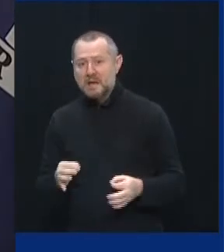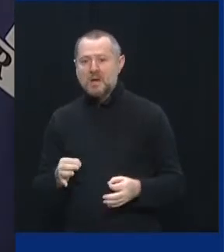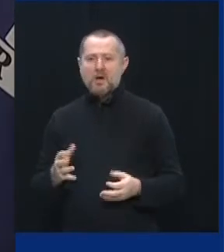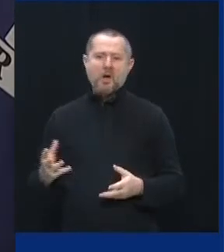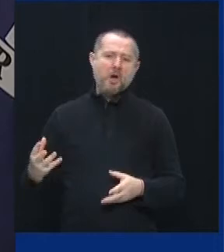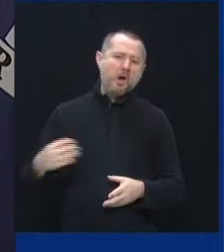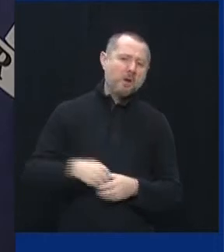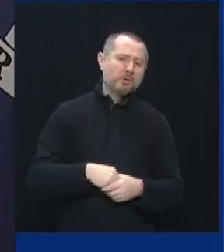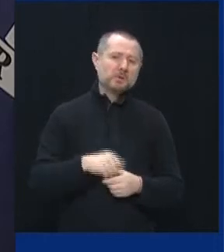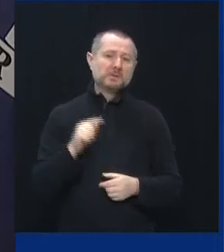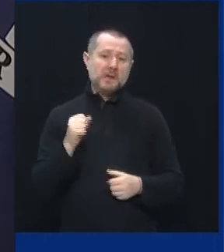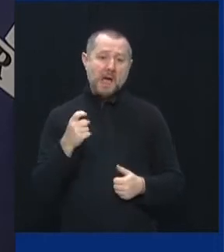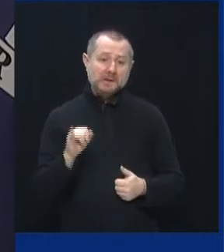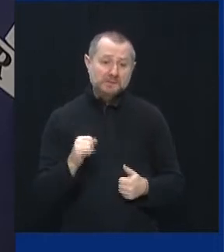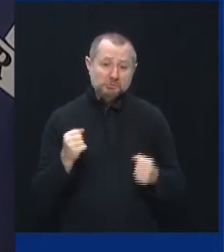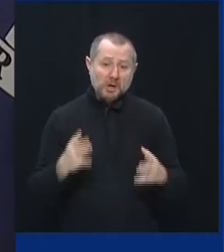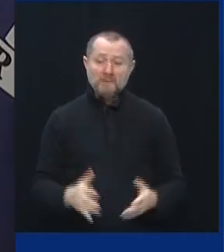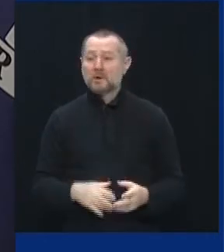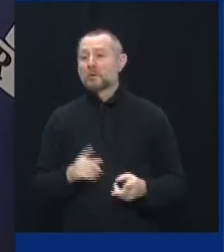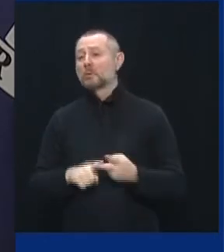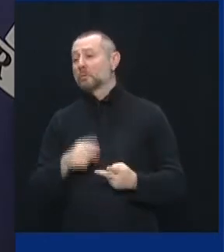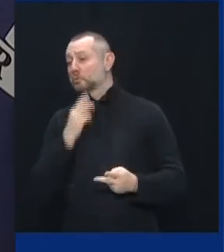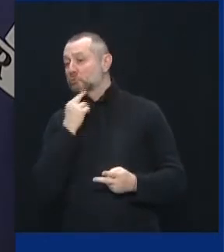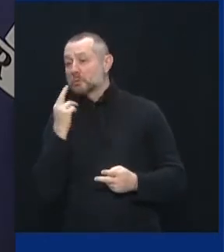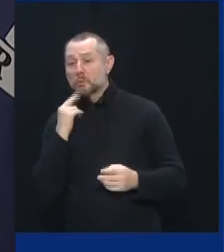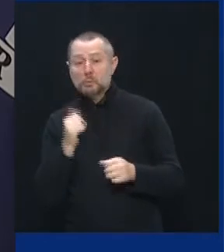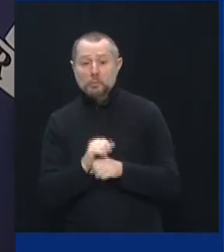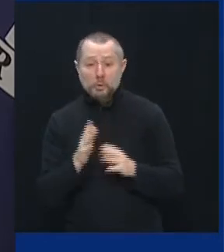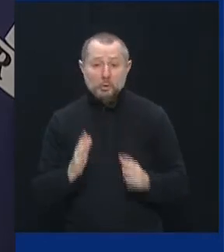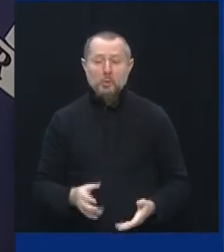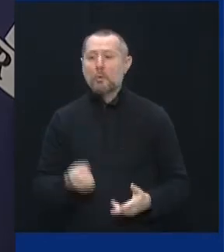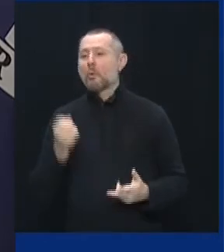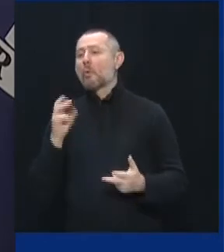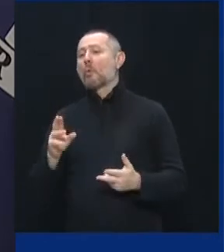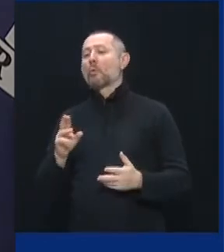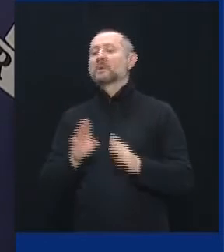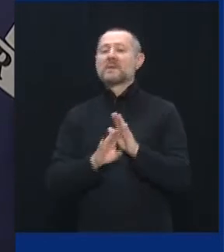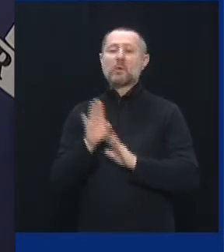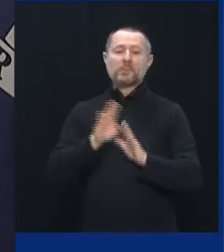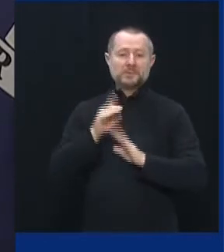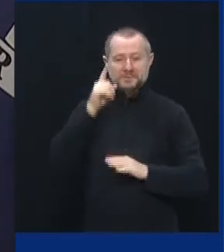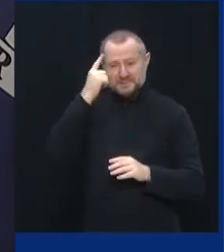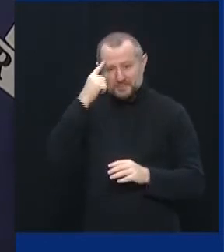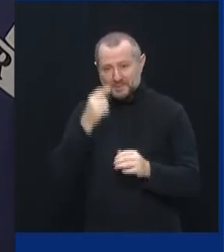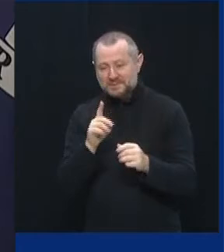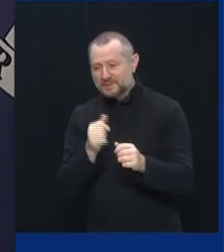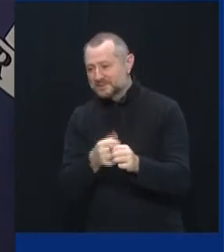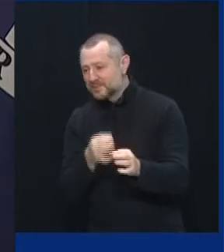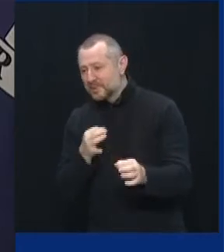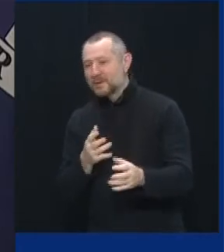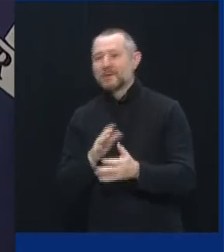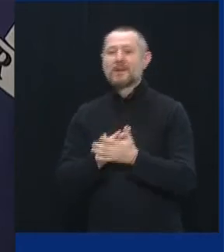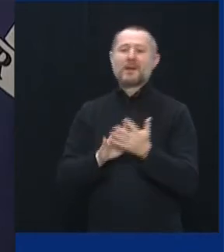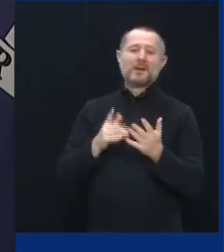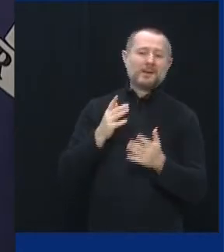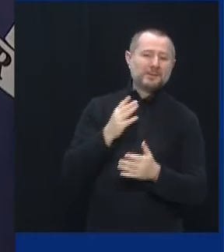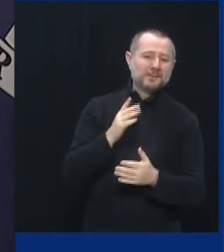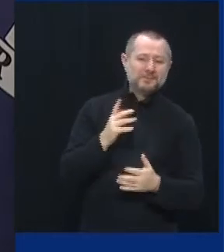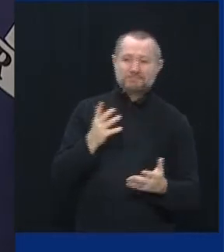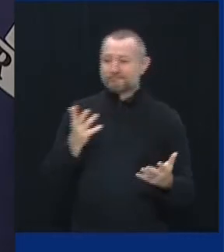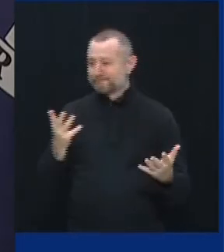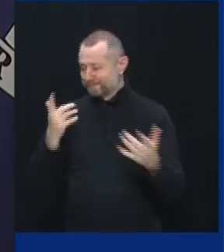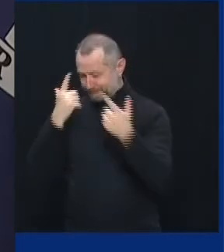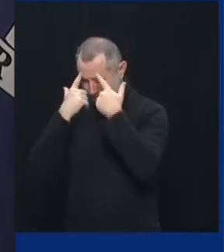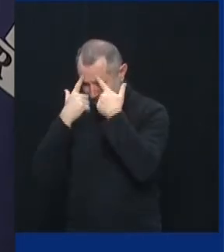restaurant workers or developmentally disabled communities or focus on the police, but that's